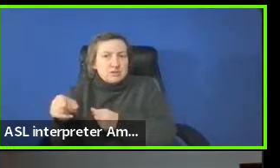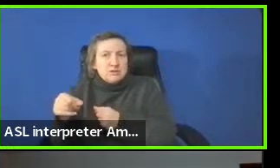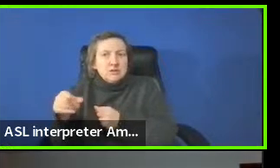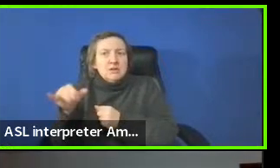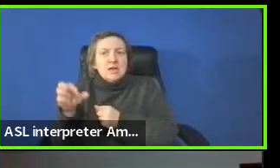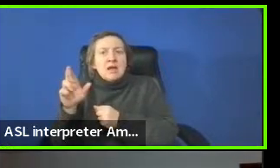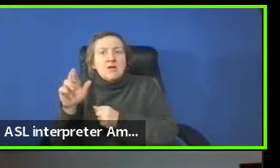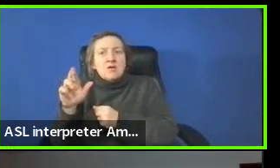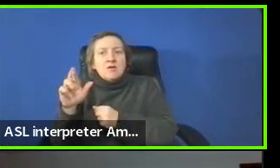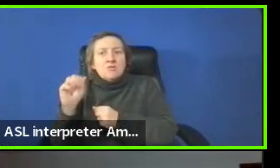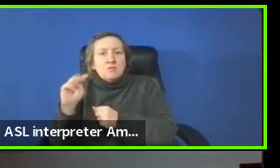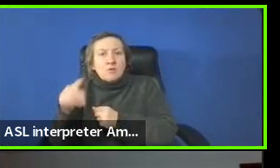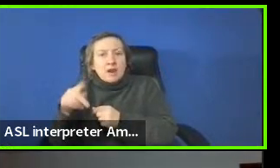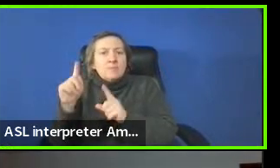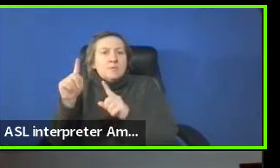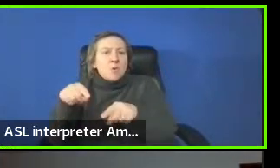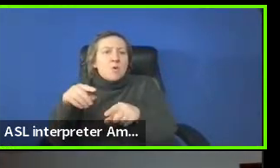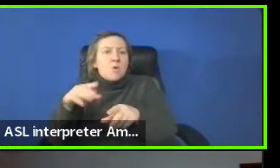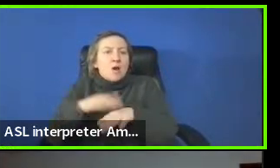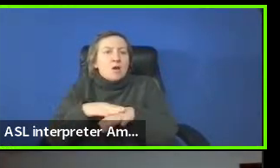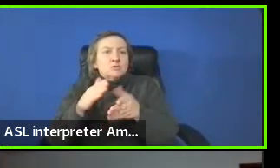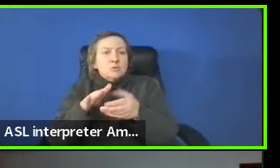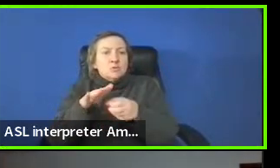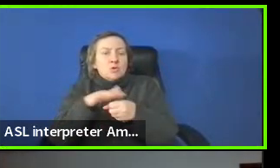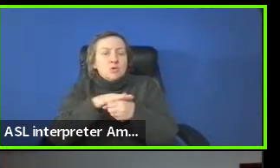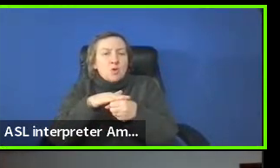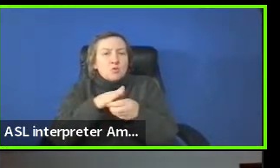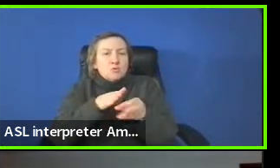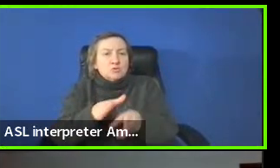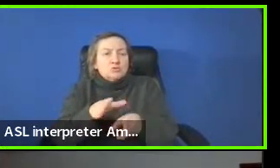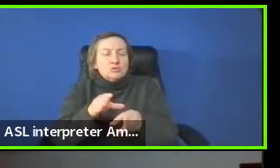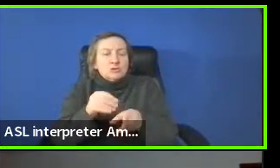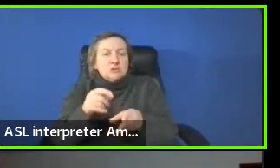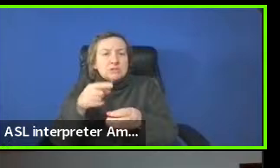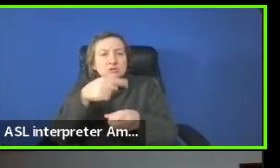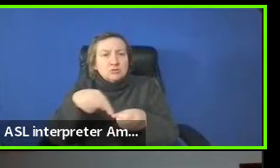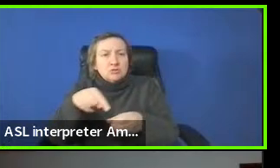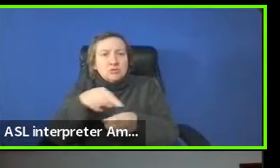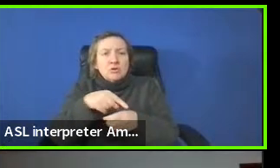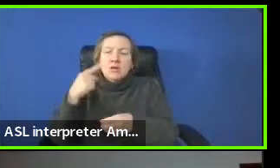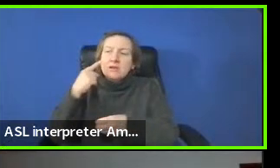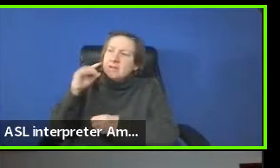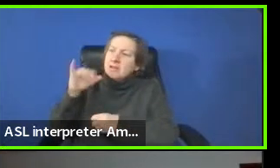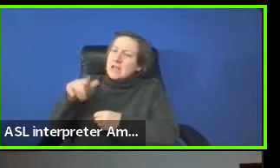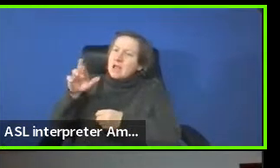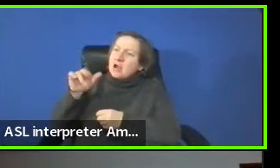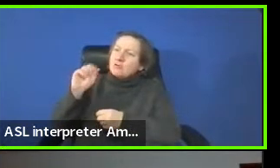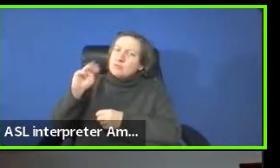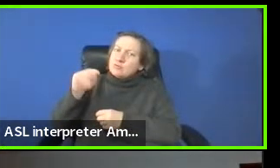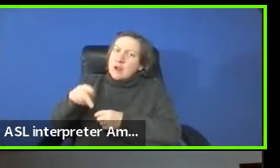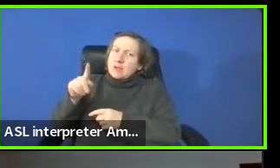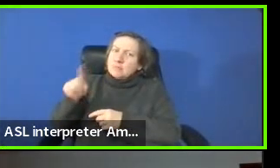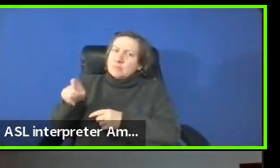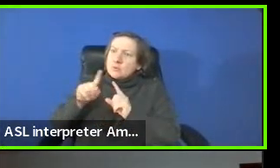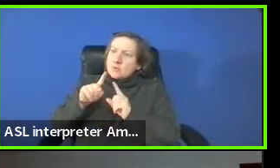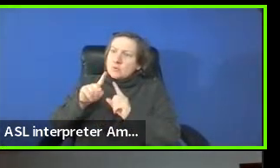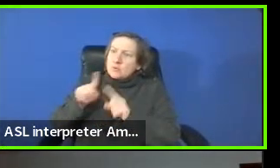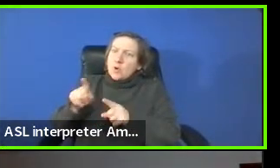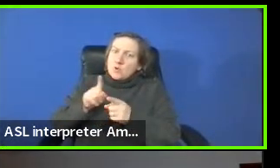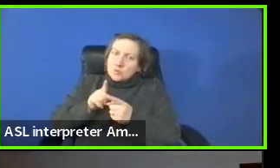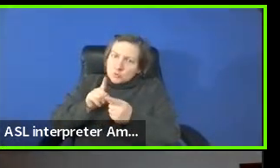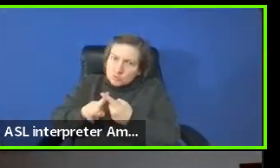onto the local streets and circulate back around. I believe those ramps were just to go toward I-5 from Jubitz.